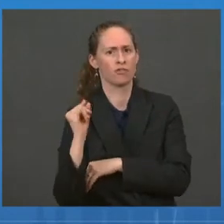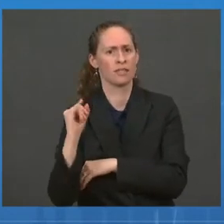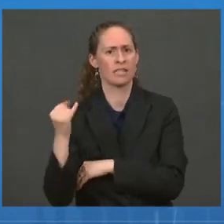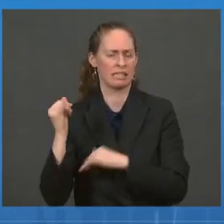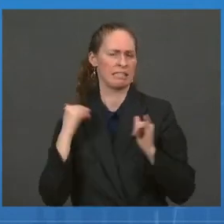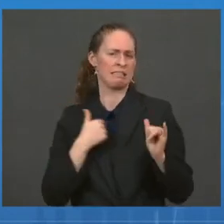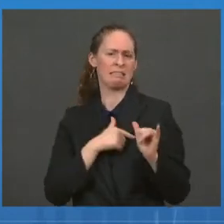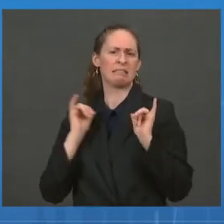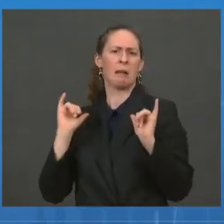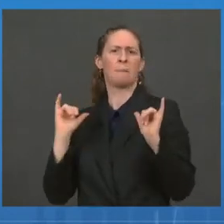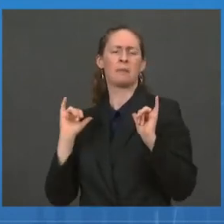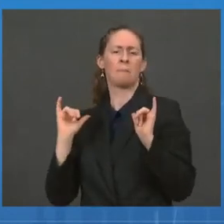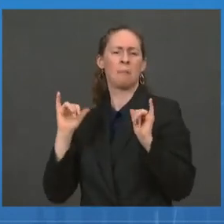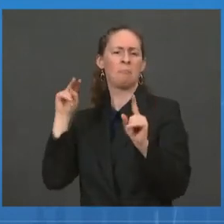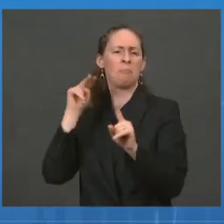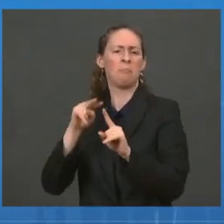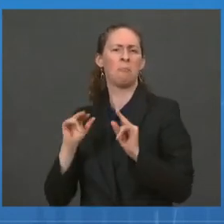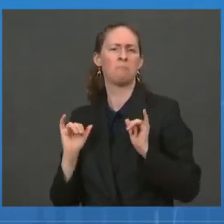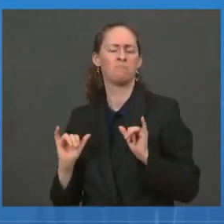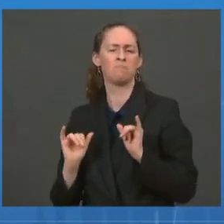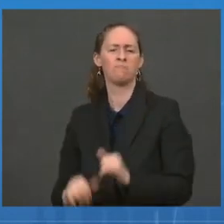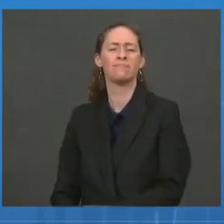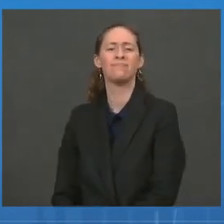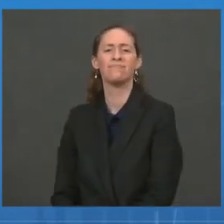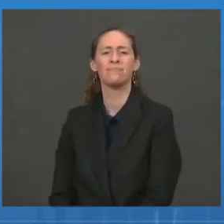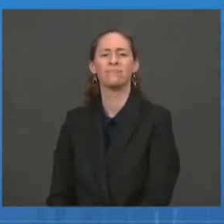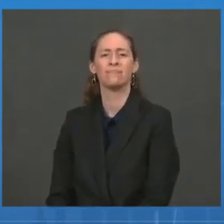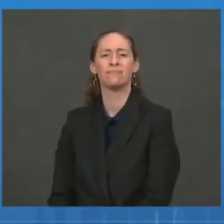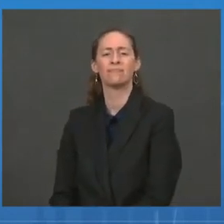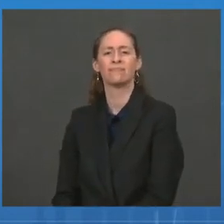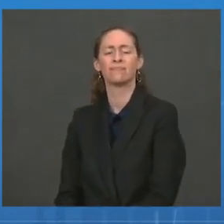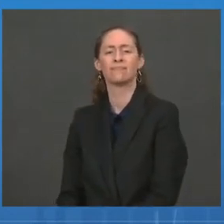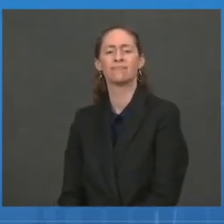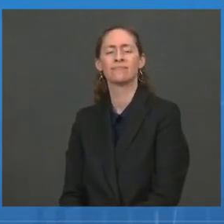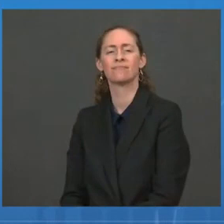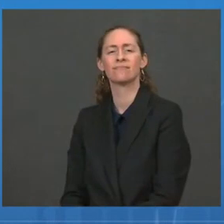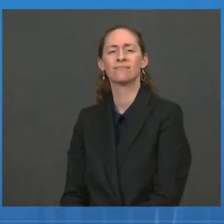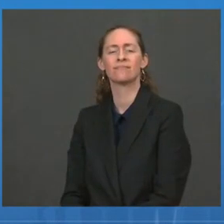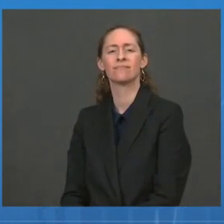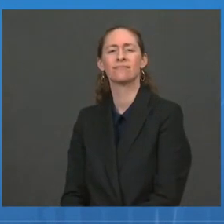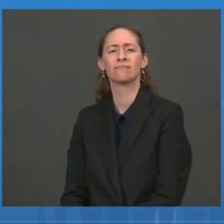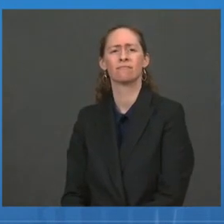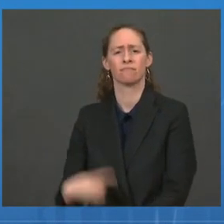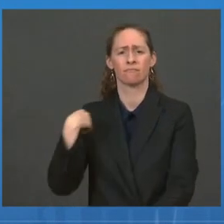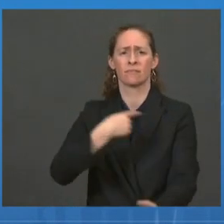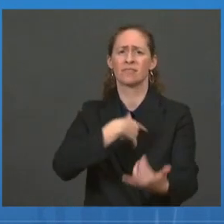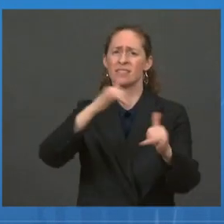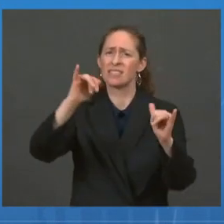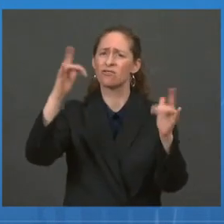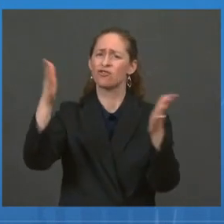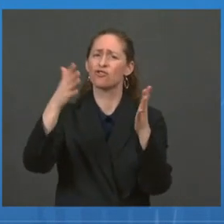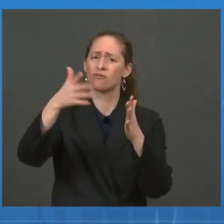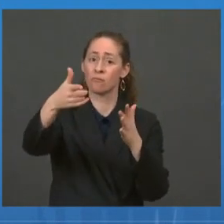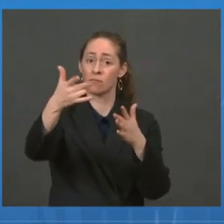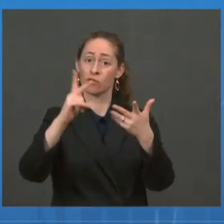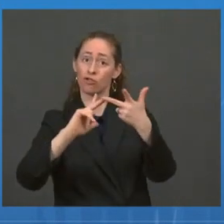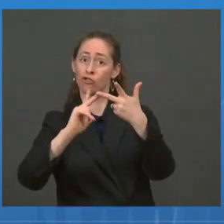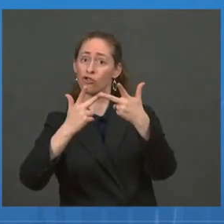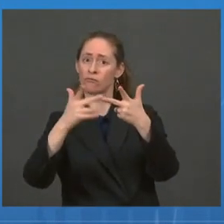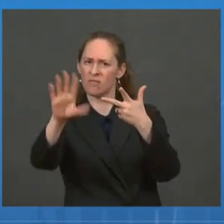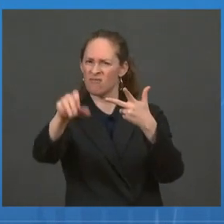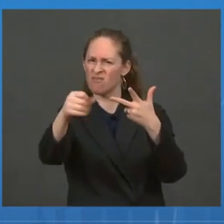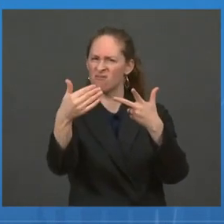boost um but we are not changing the definition of fluid vaccinate right now thank you and dr fauci how we're using the